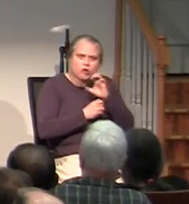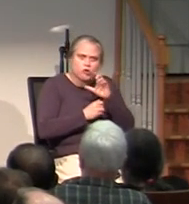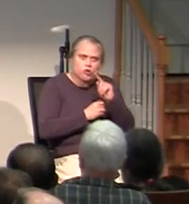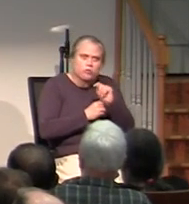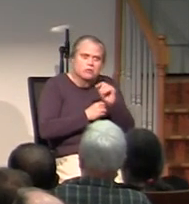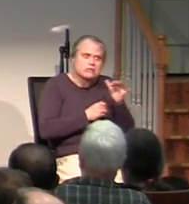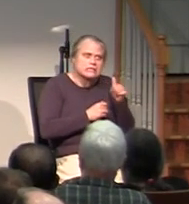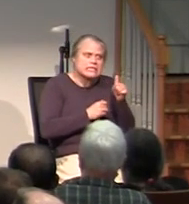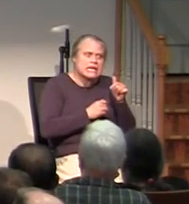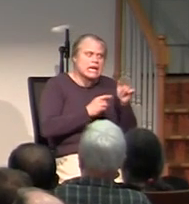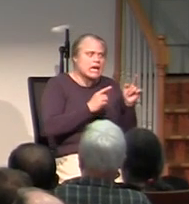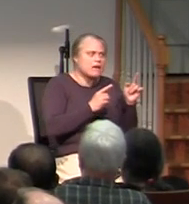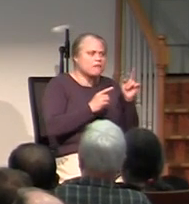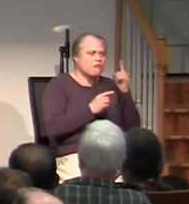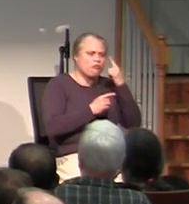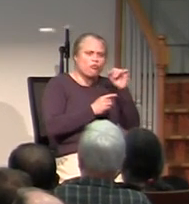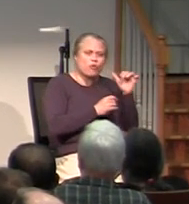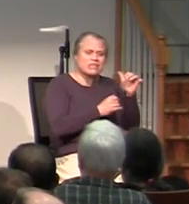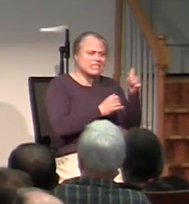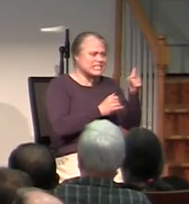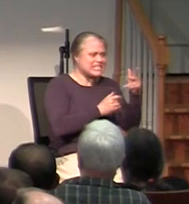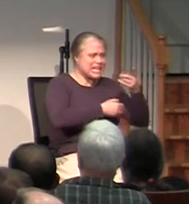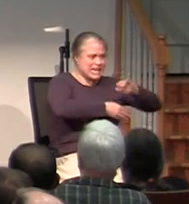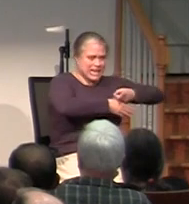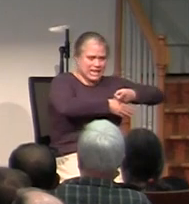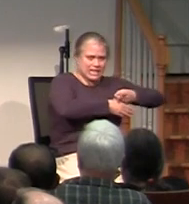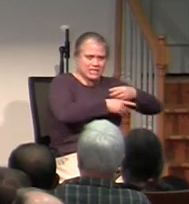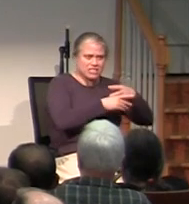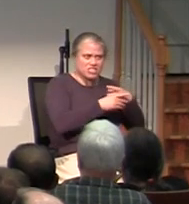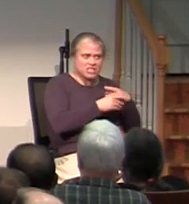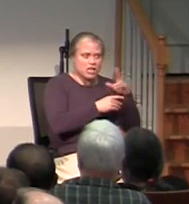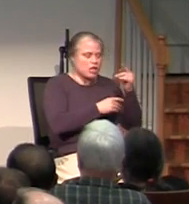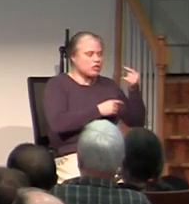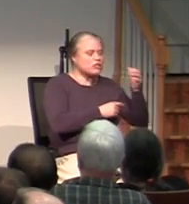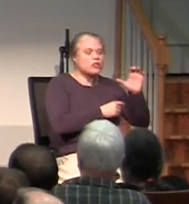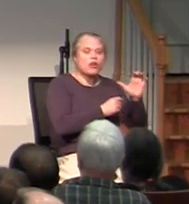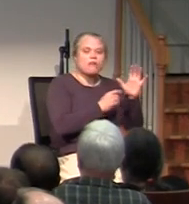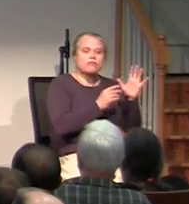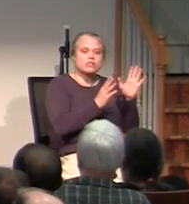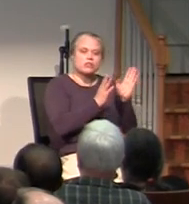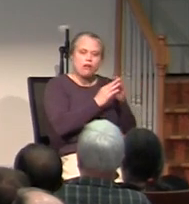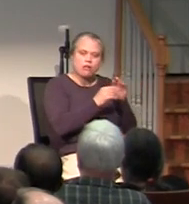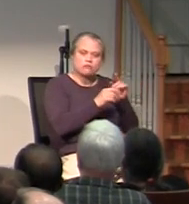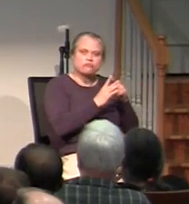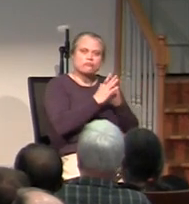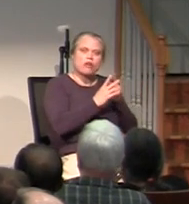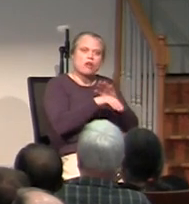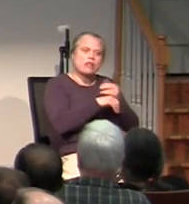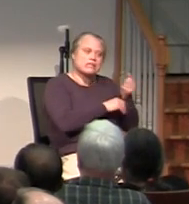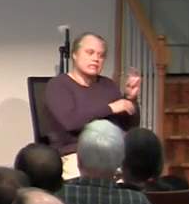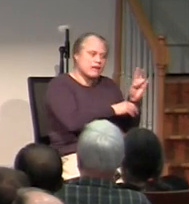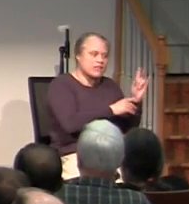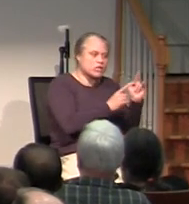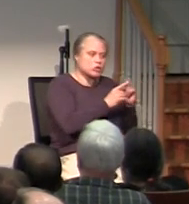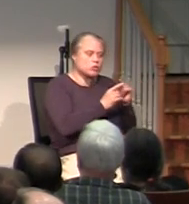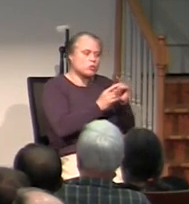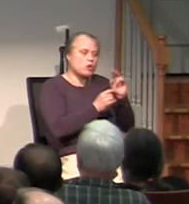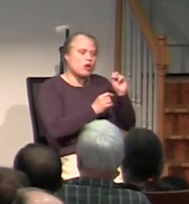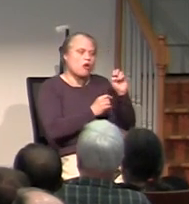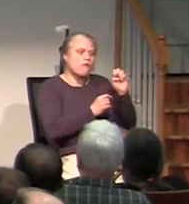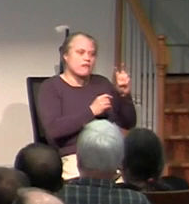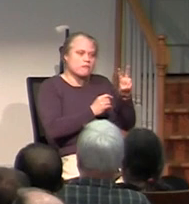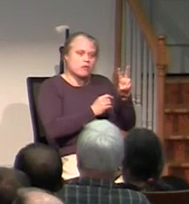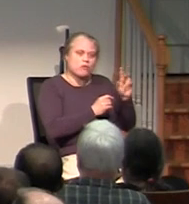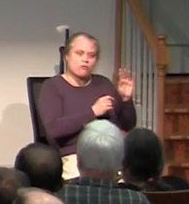for 7 days. Then the General Conference followed on October 17 and then lasted until November 4